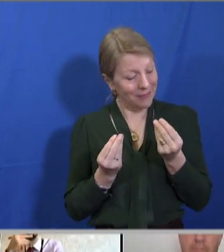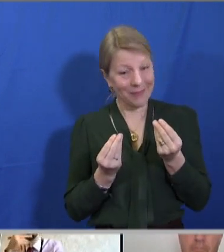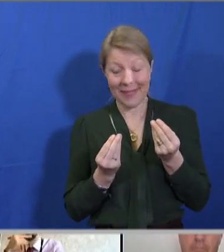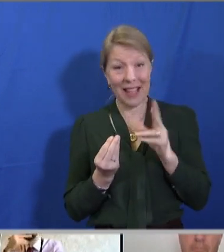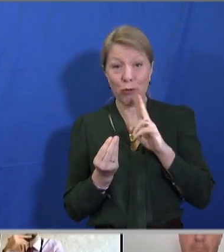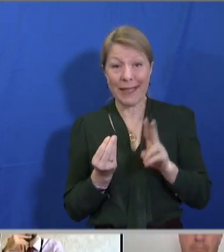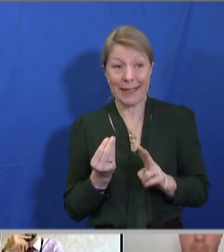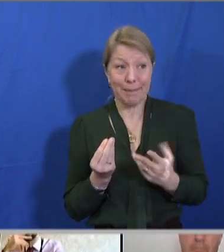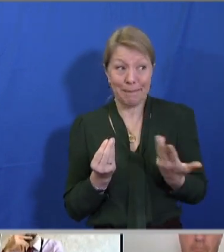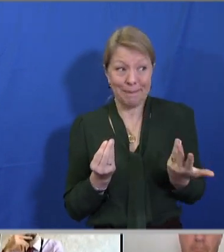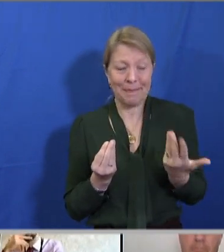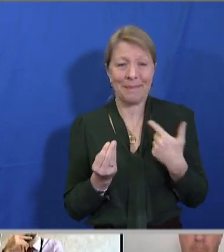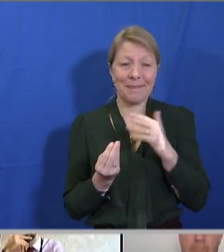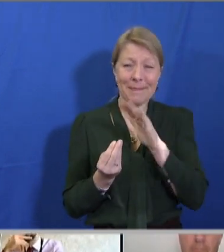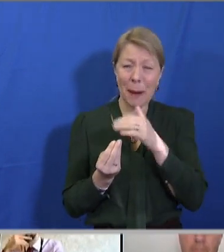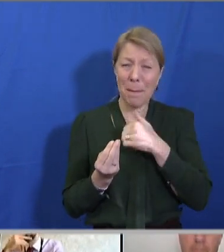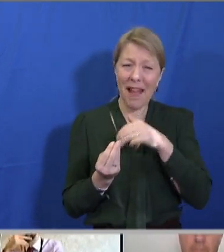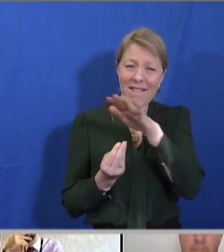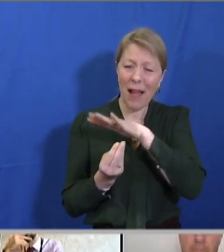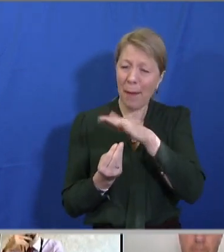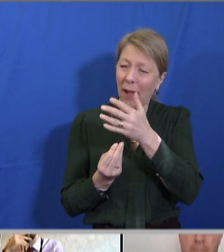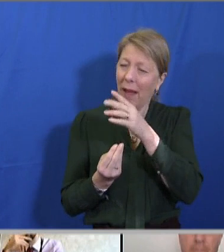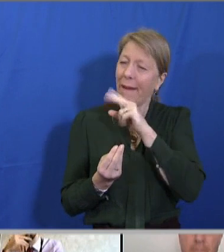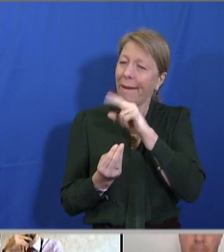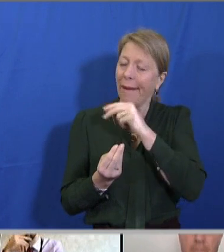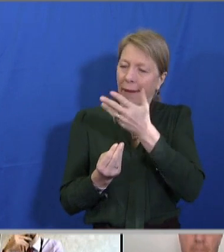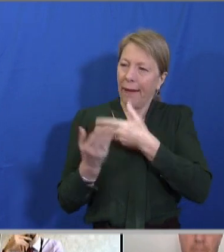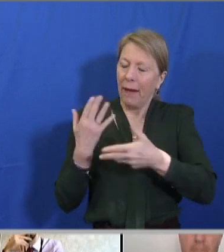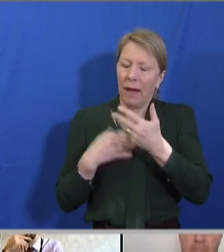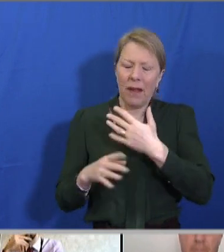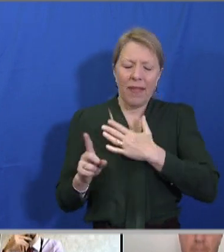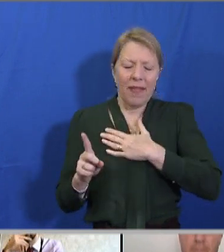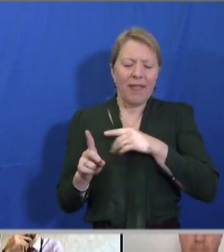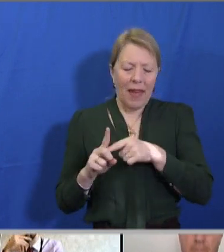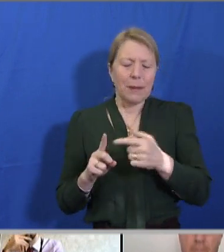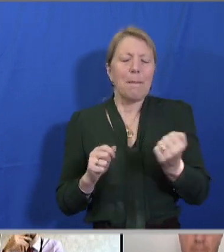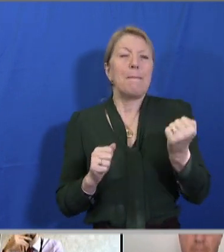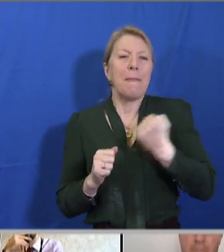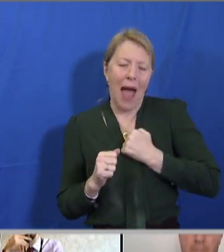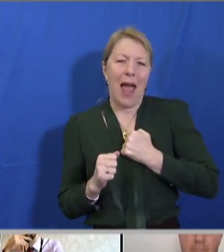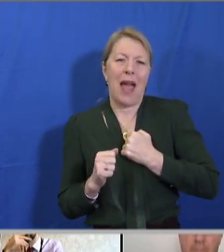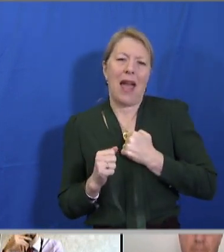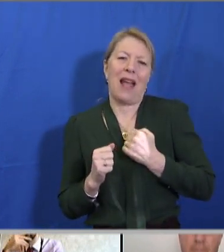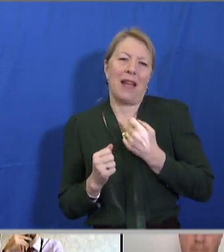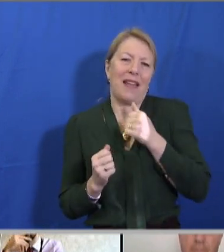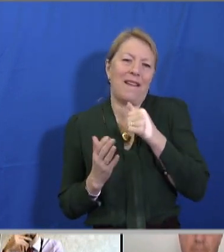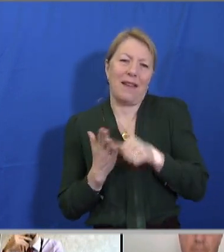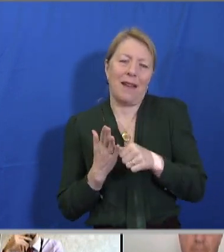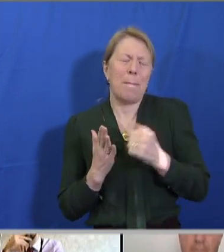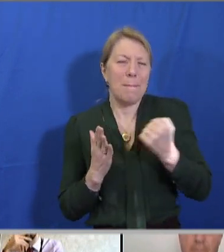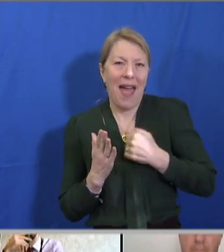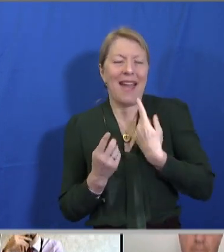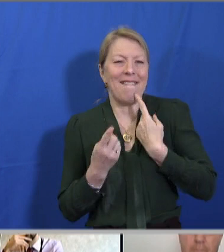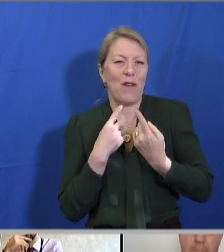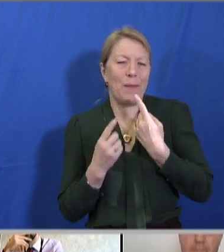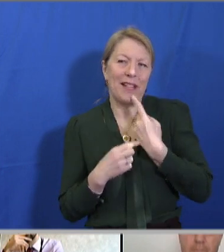letter. And I know that people are having appointments that arrive after the date of the